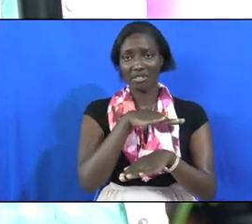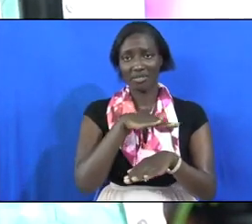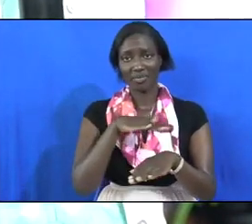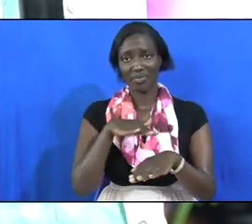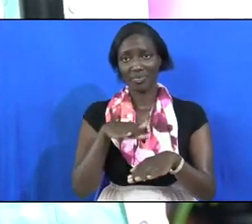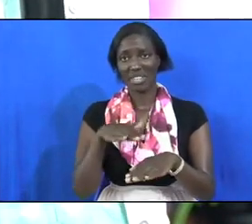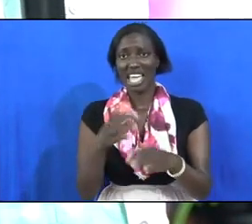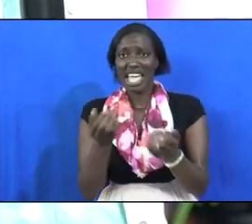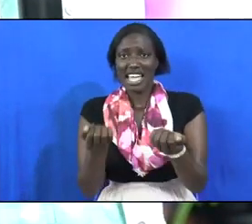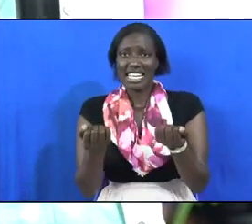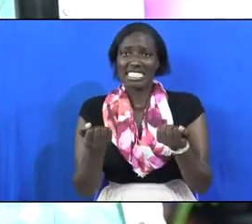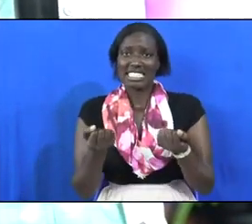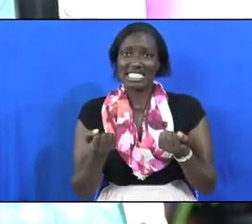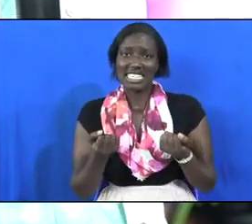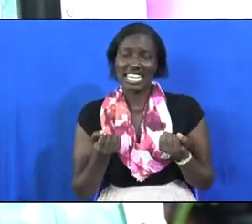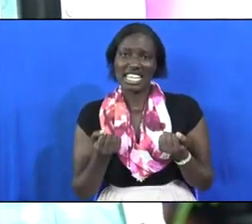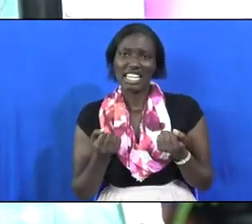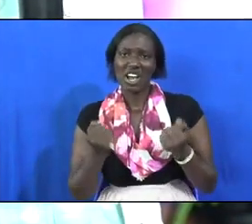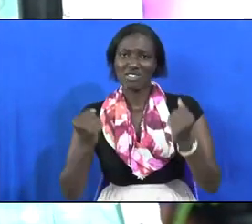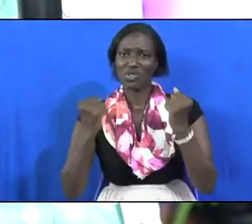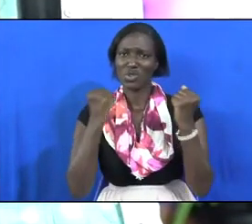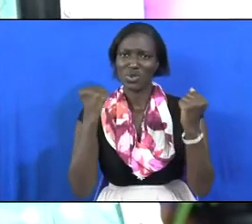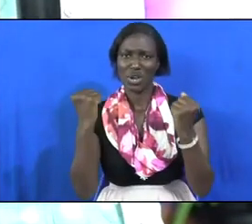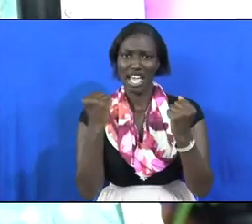above, in need of